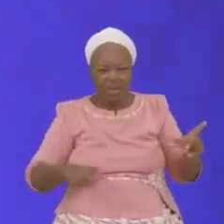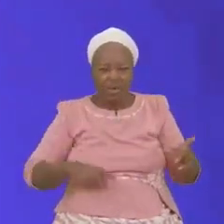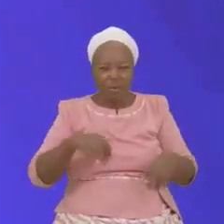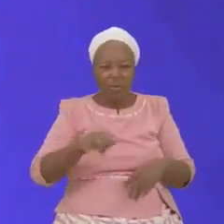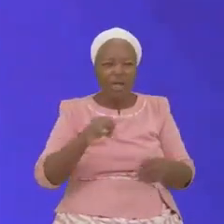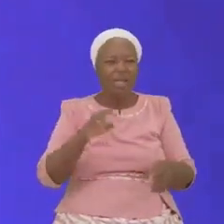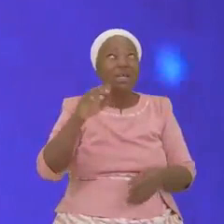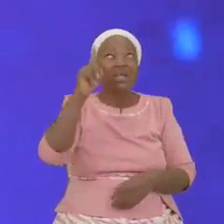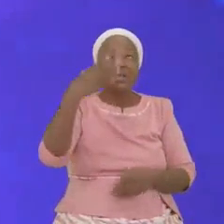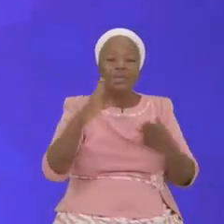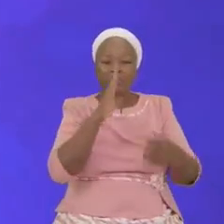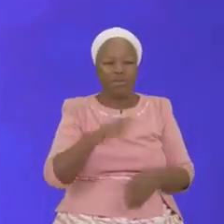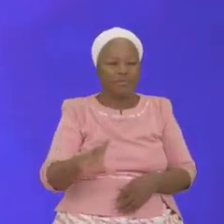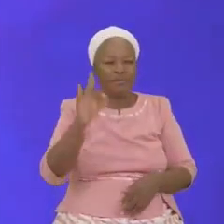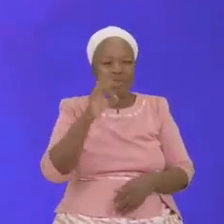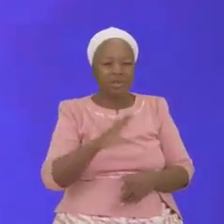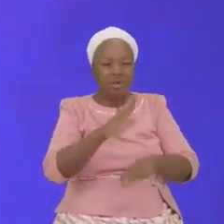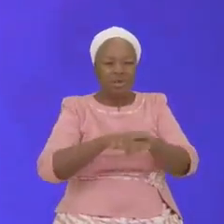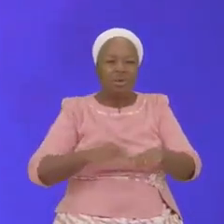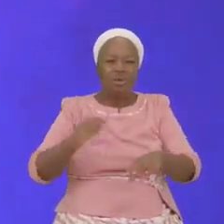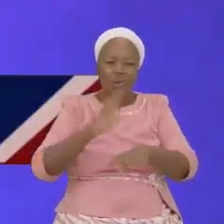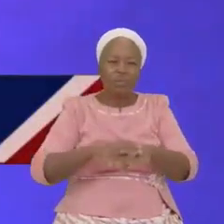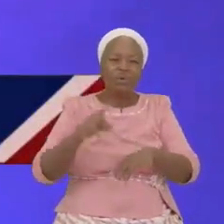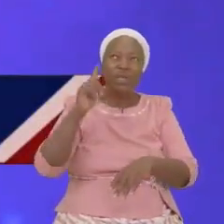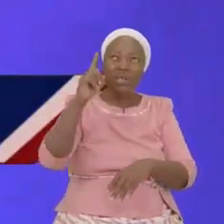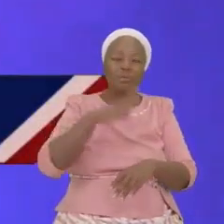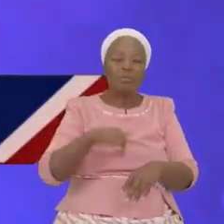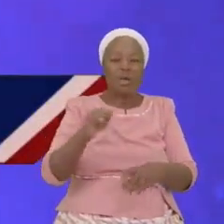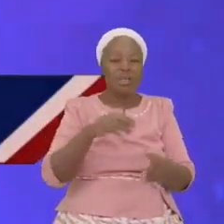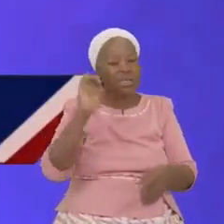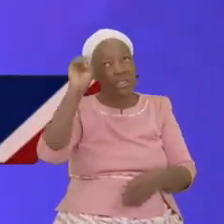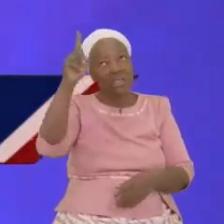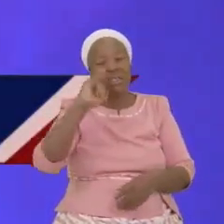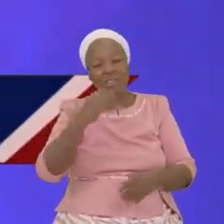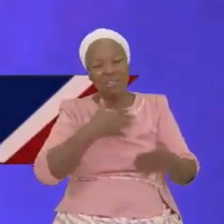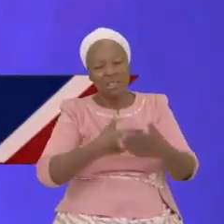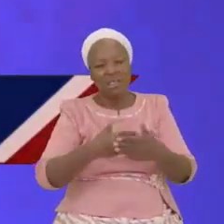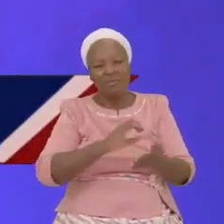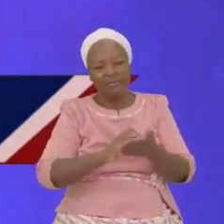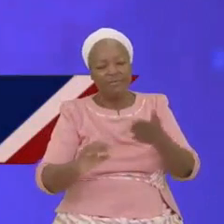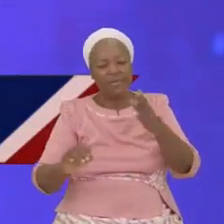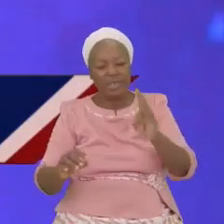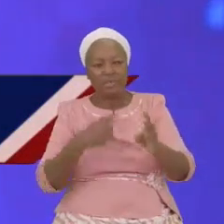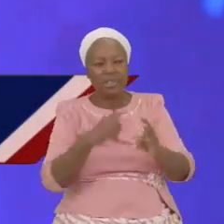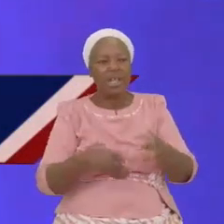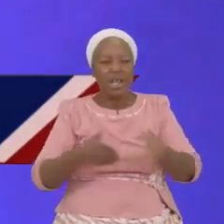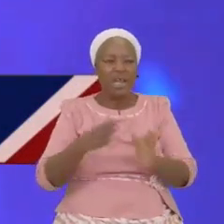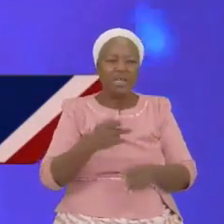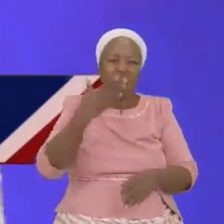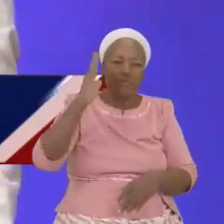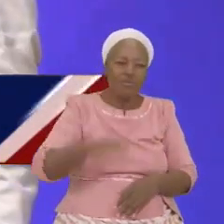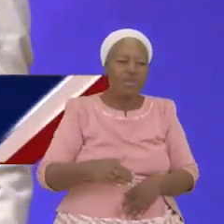found. Call ye upon him while he's near. In verse 7, it says, let the wicked forsake his